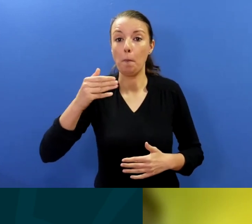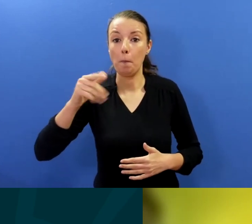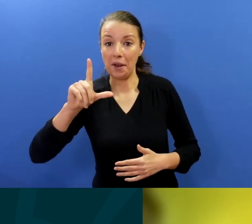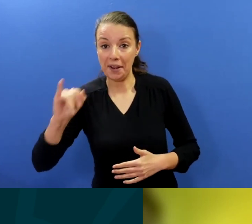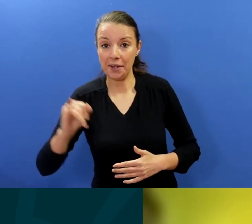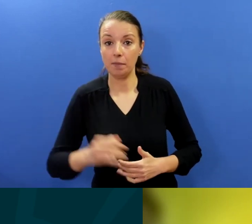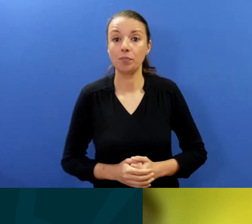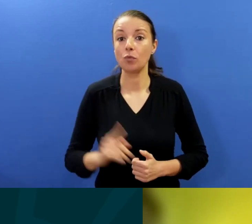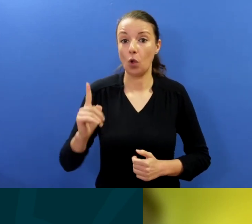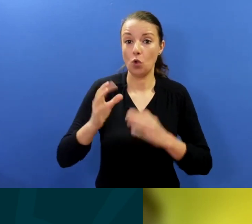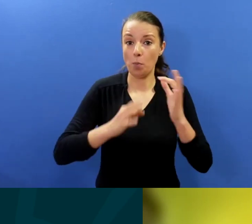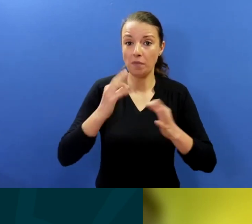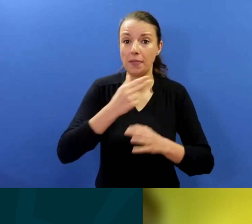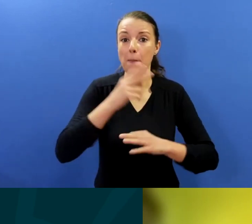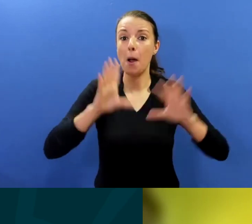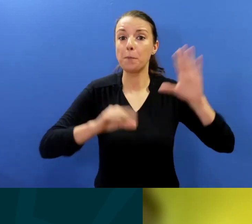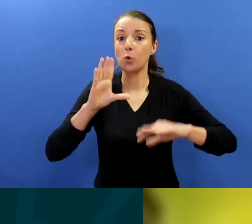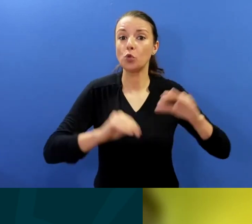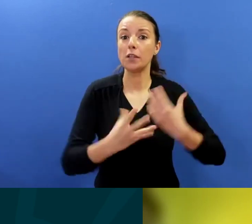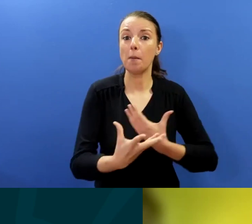use in Mr. Claudio Kumli's